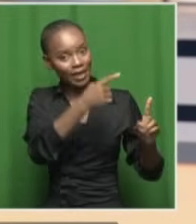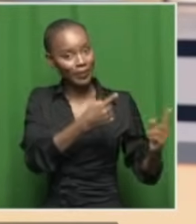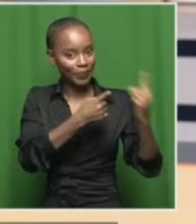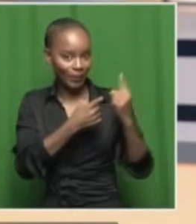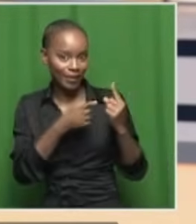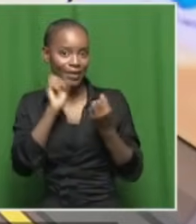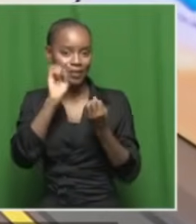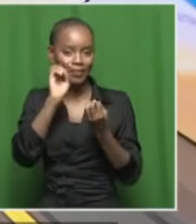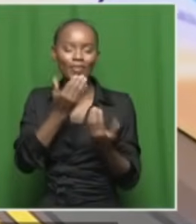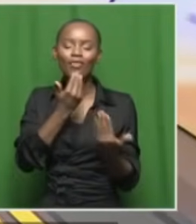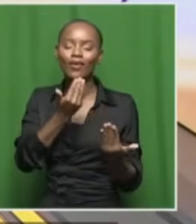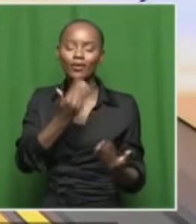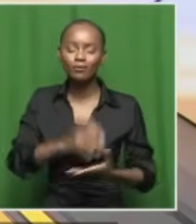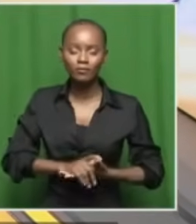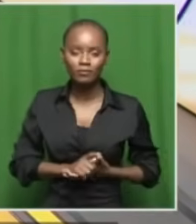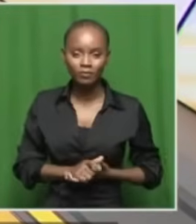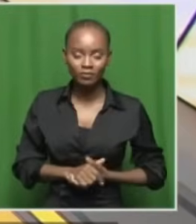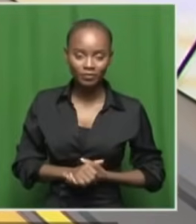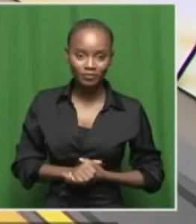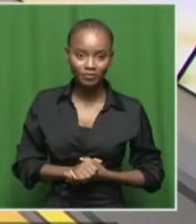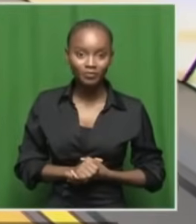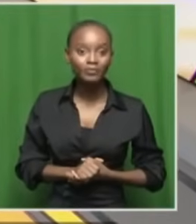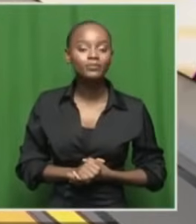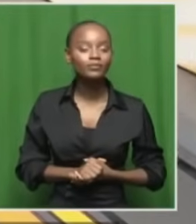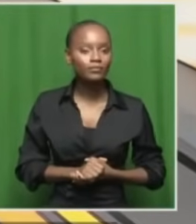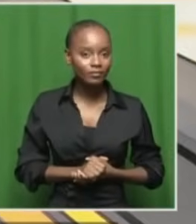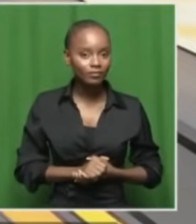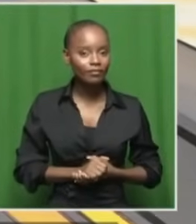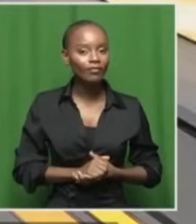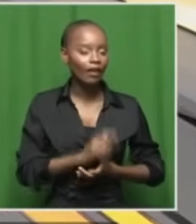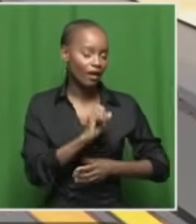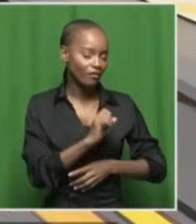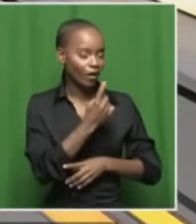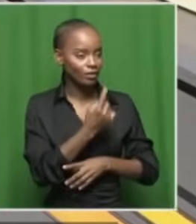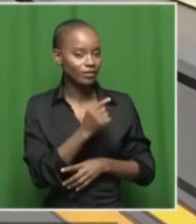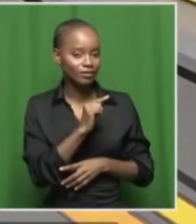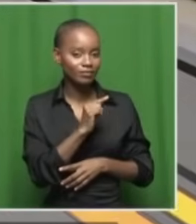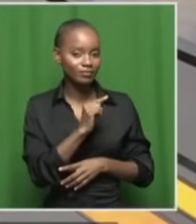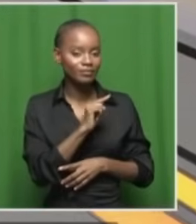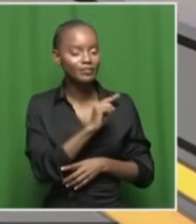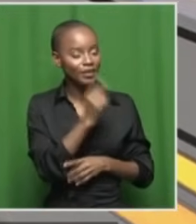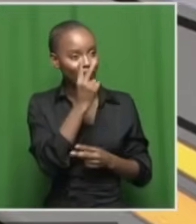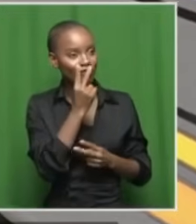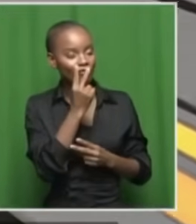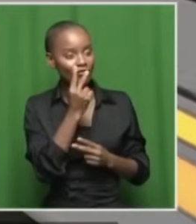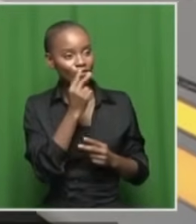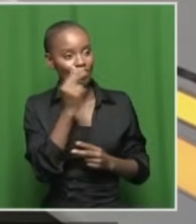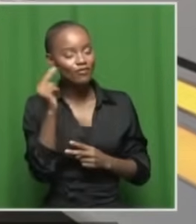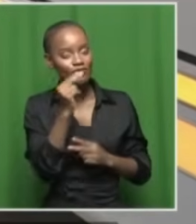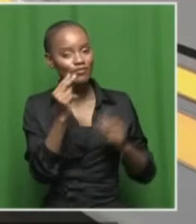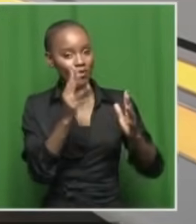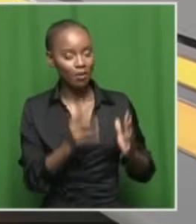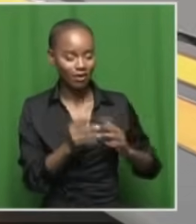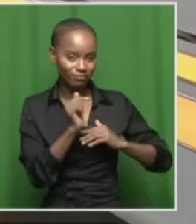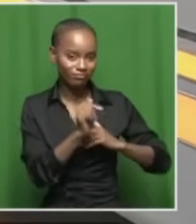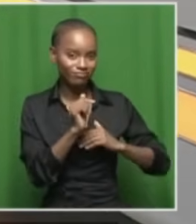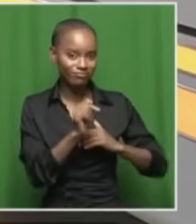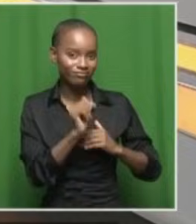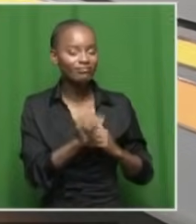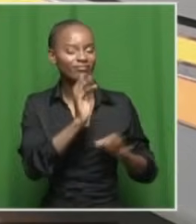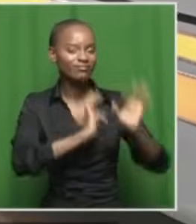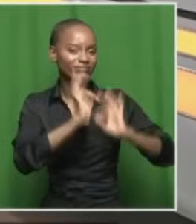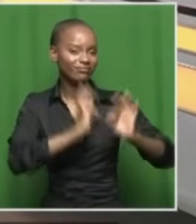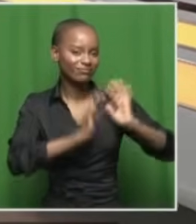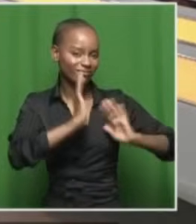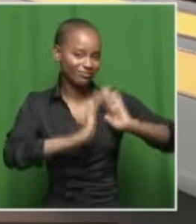through. So, firstly, perhaps important to also just let the viewers in on the fact that you've been tracking